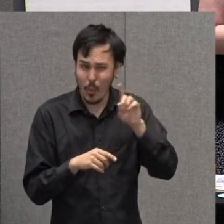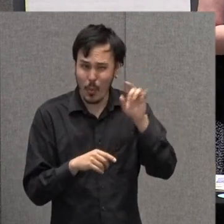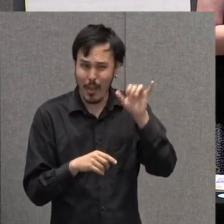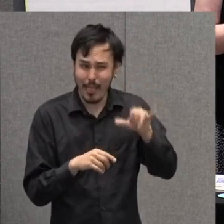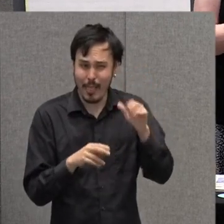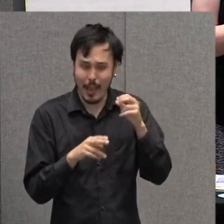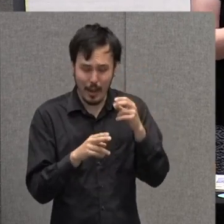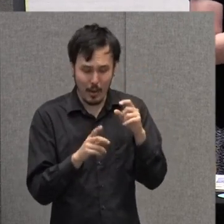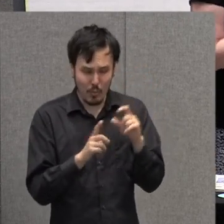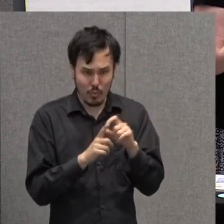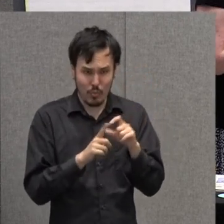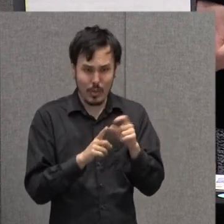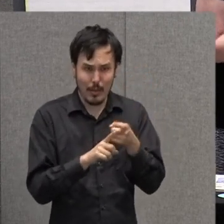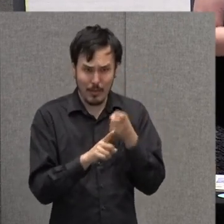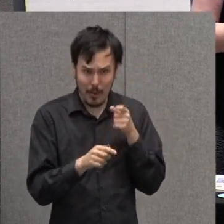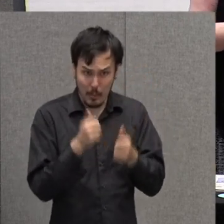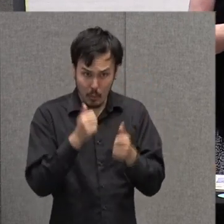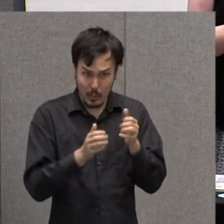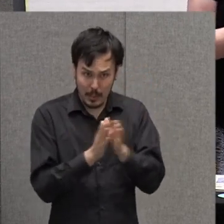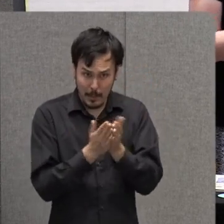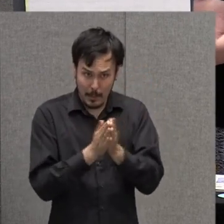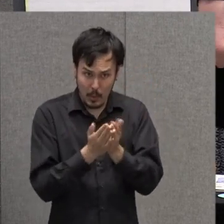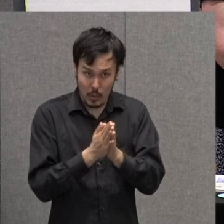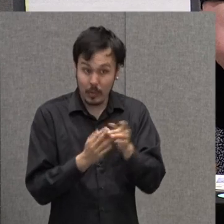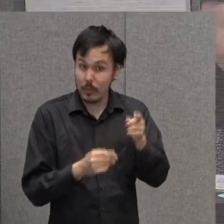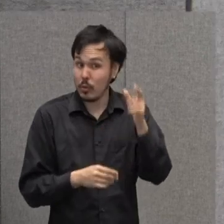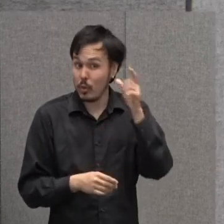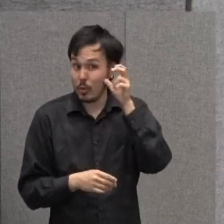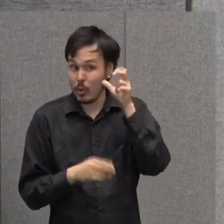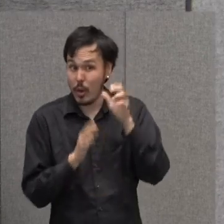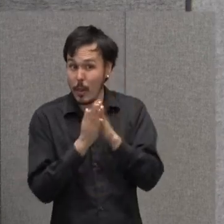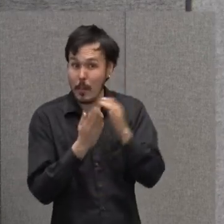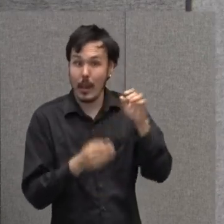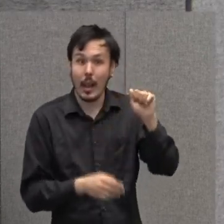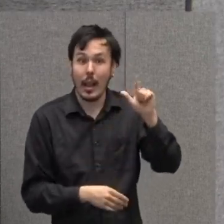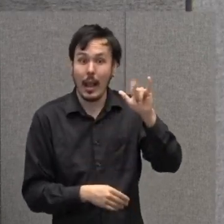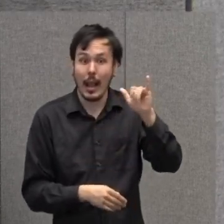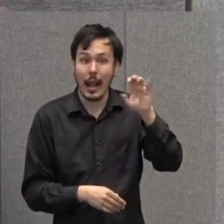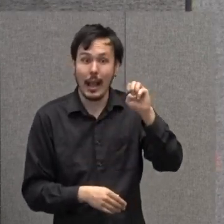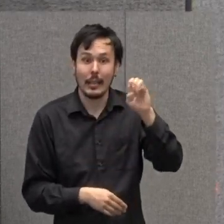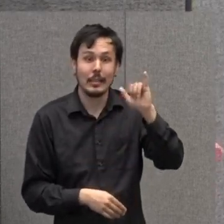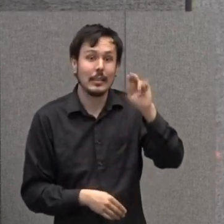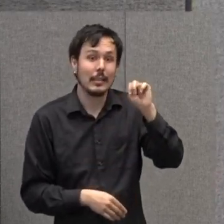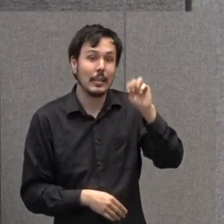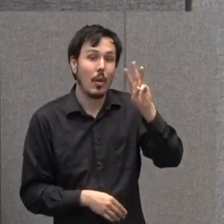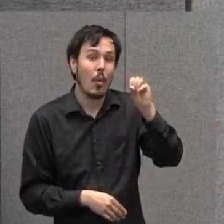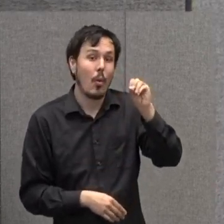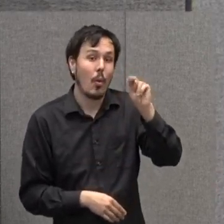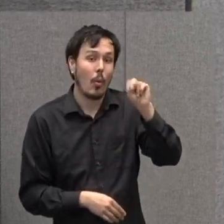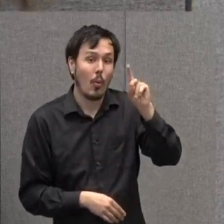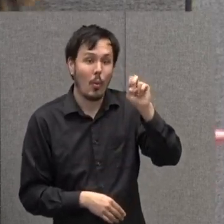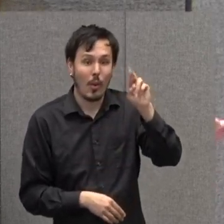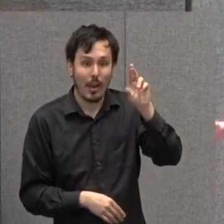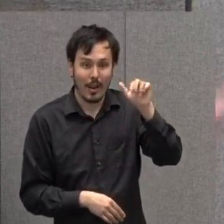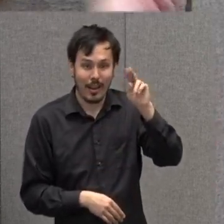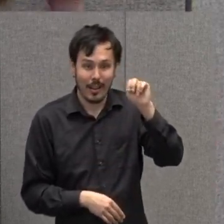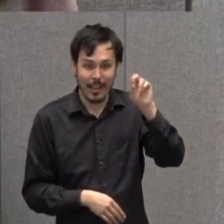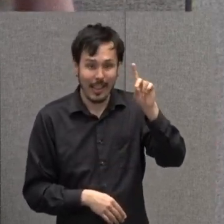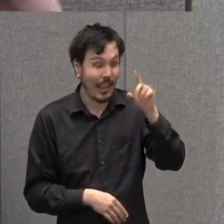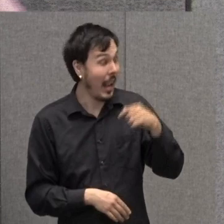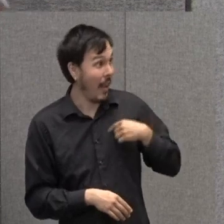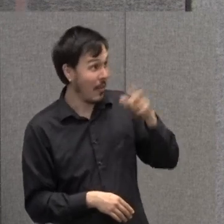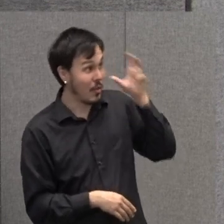comes from? Have any of you heard of Alice in Wonderland? Oh, I was about to say. You were going to answer? I was going to answer All for right. you. All right. Yes,